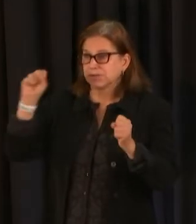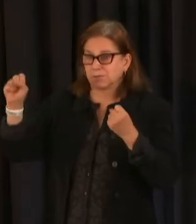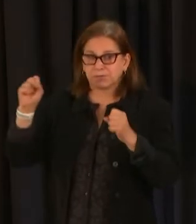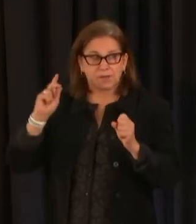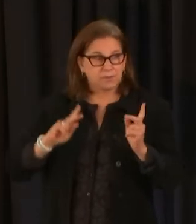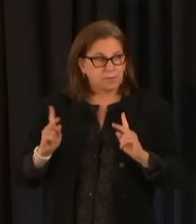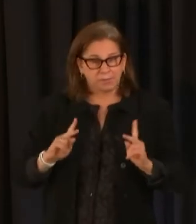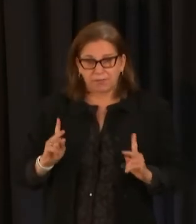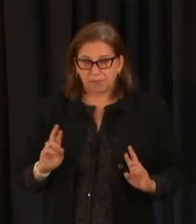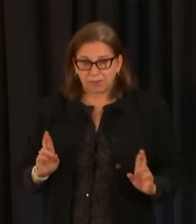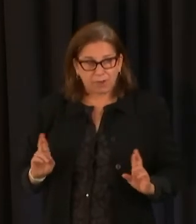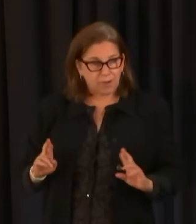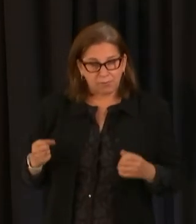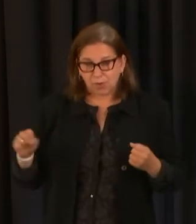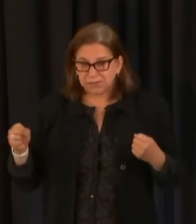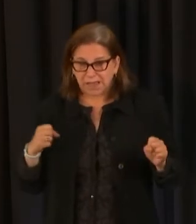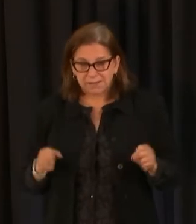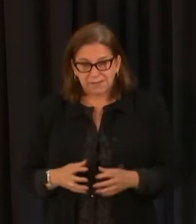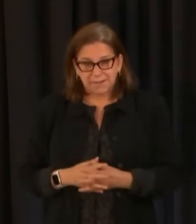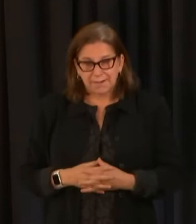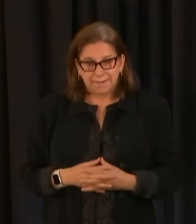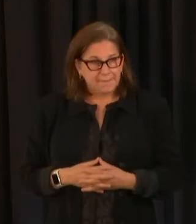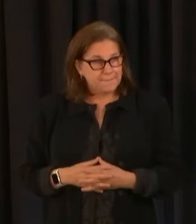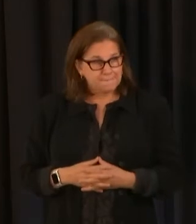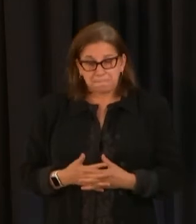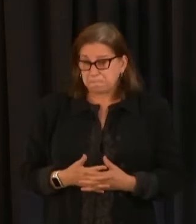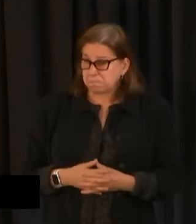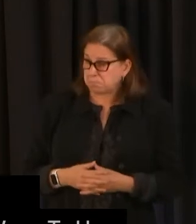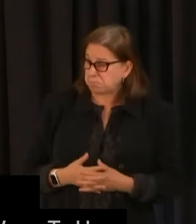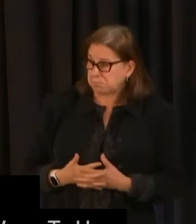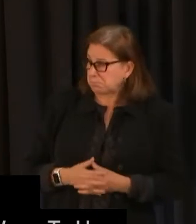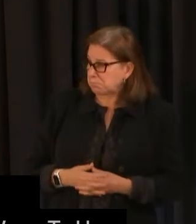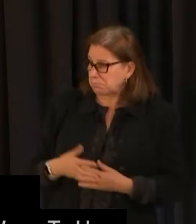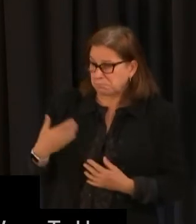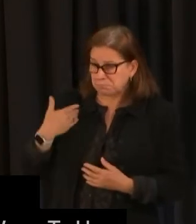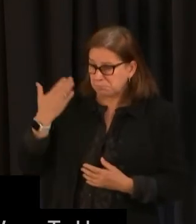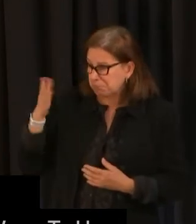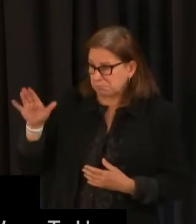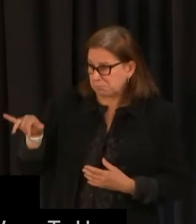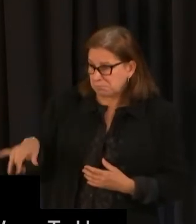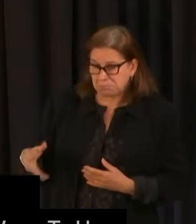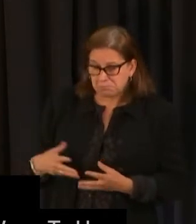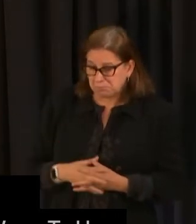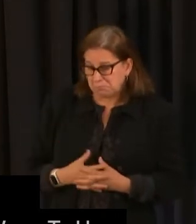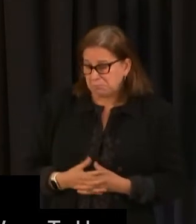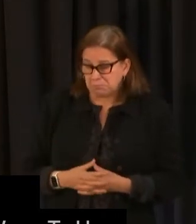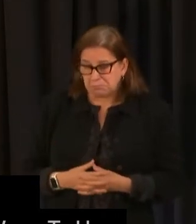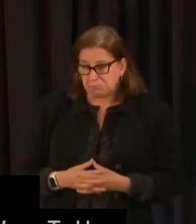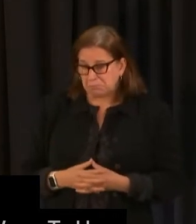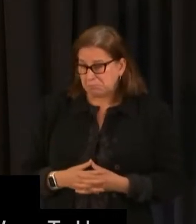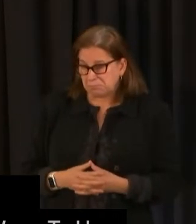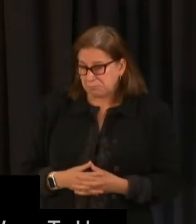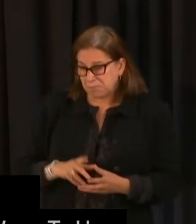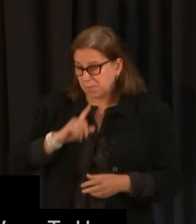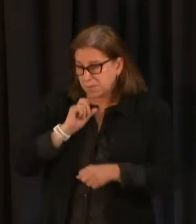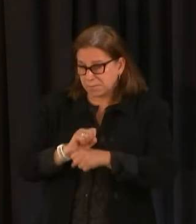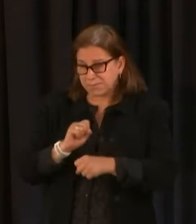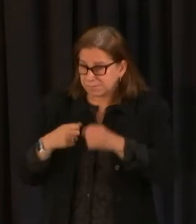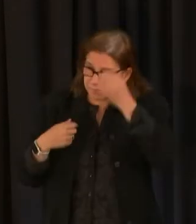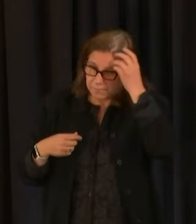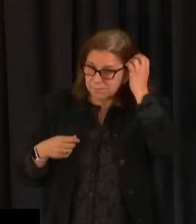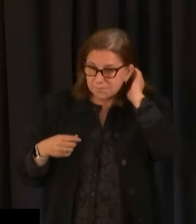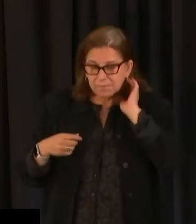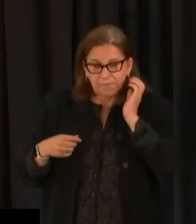I don't know I don't know. Let me put it that way. And certainly